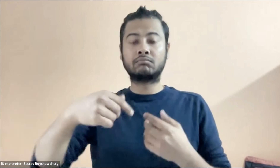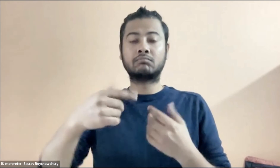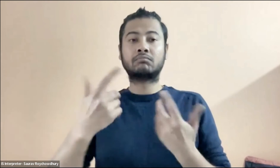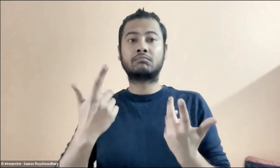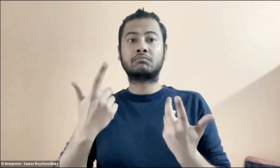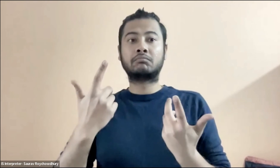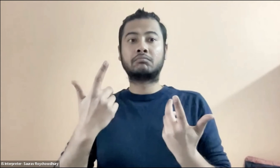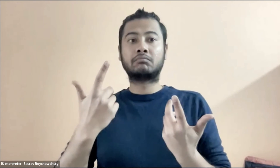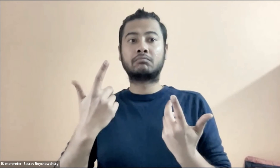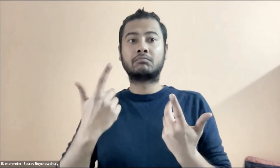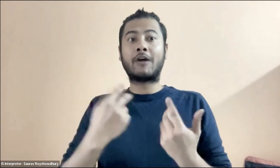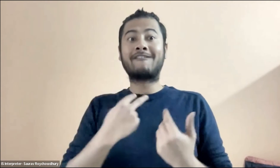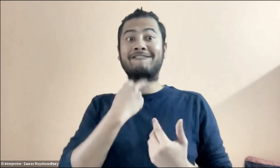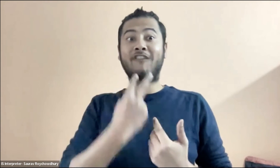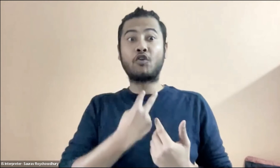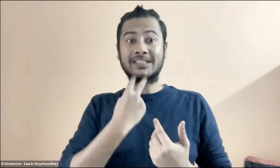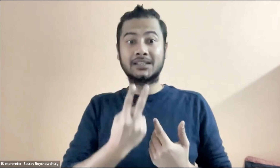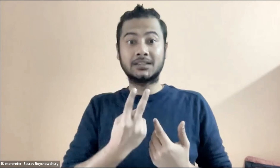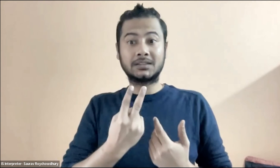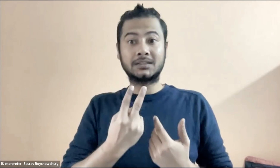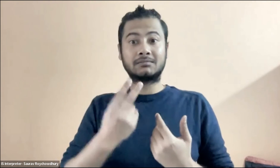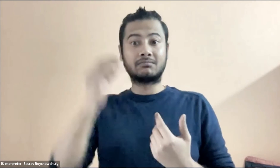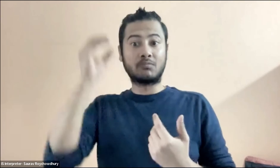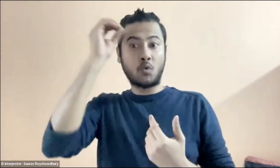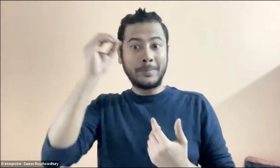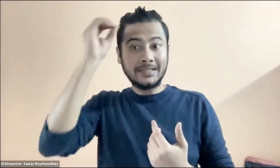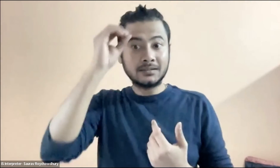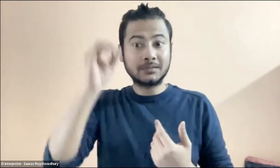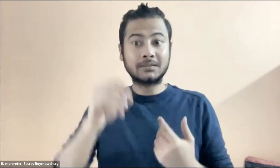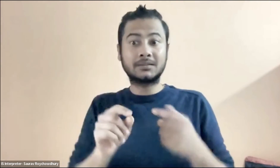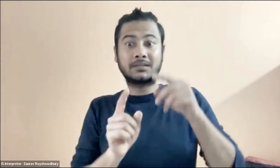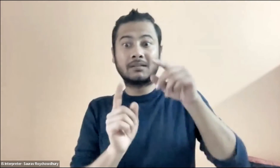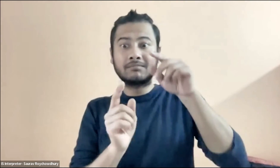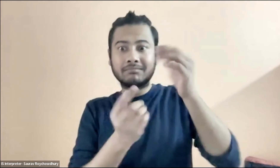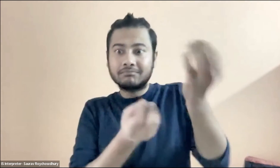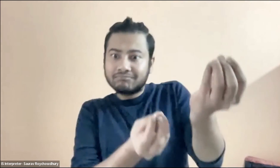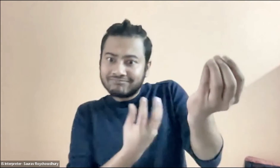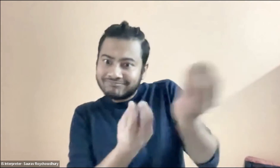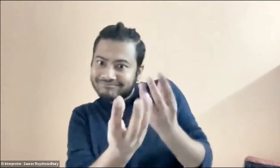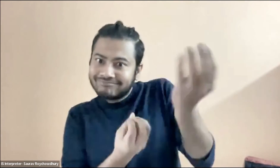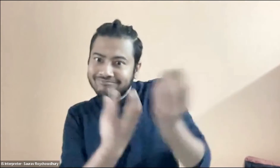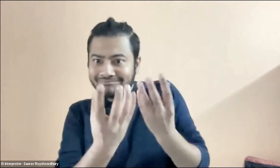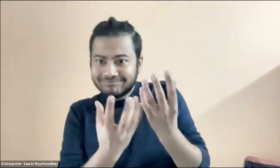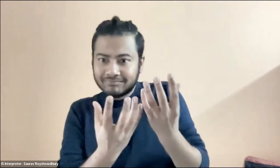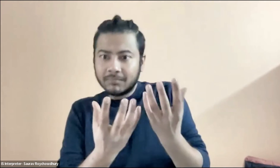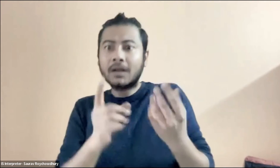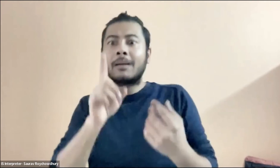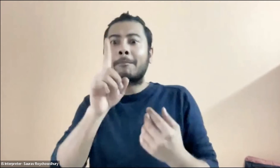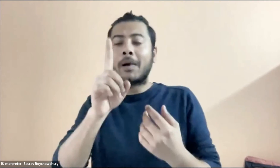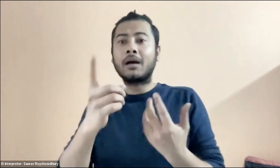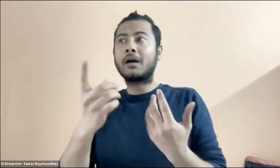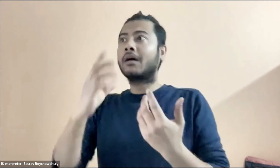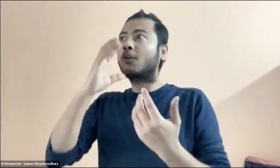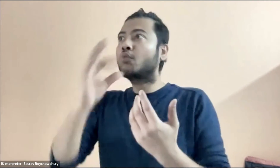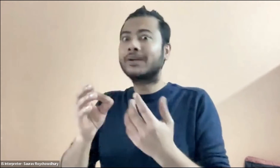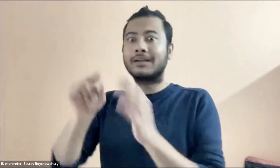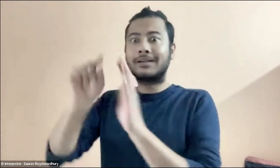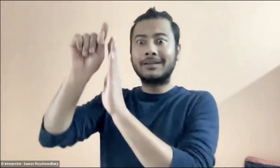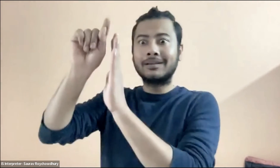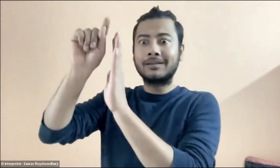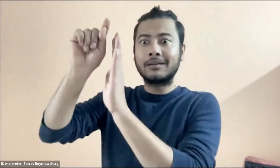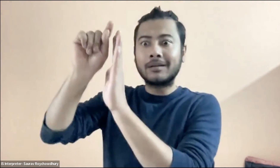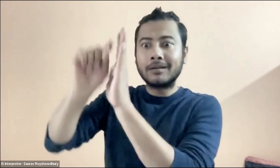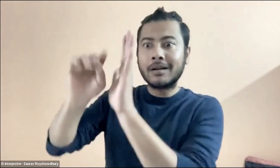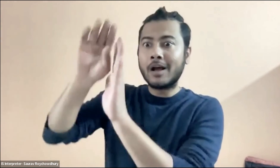in the room are listened to, but not necessarily translating into action, and therefore